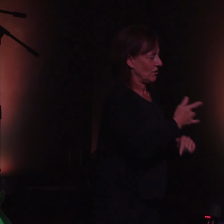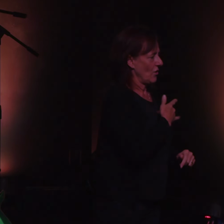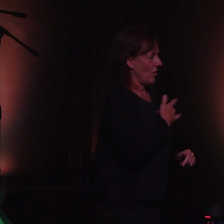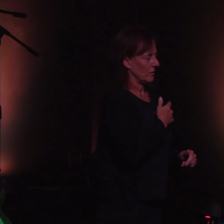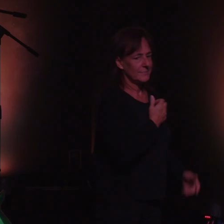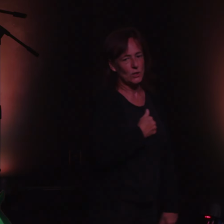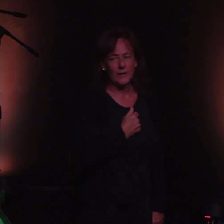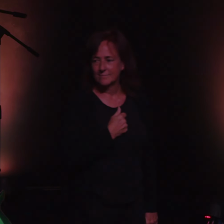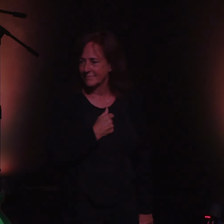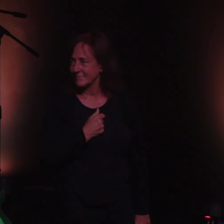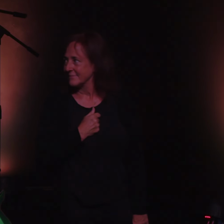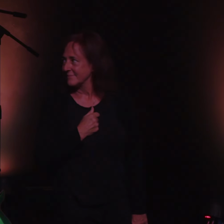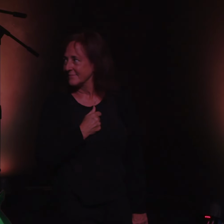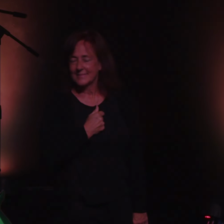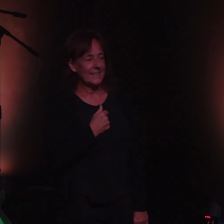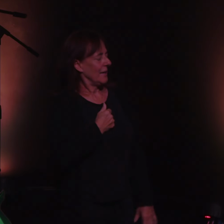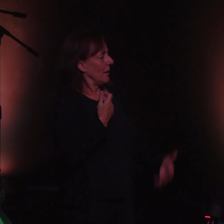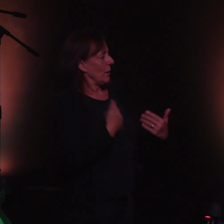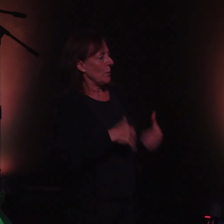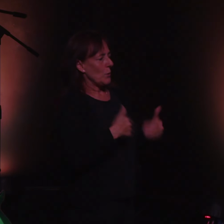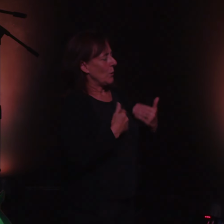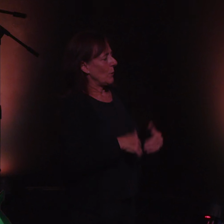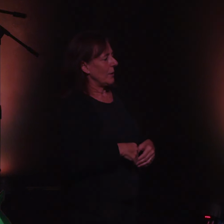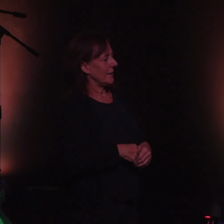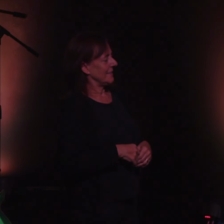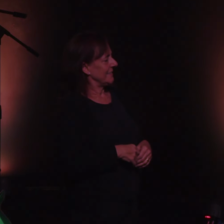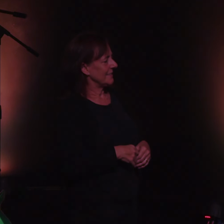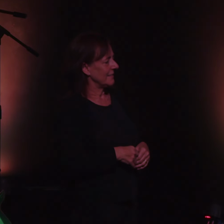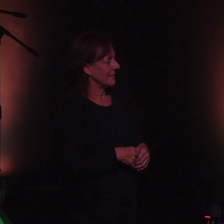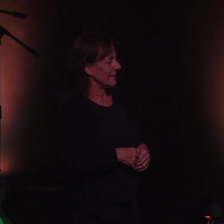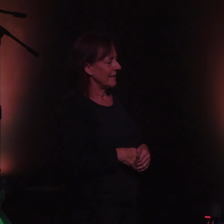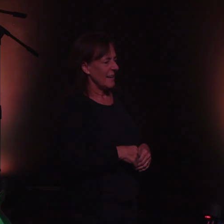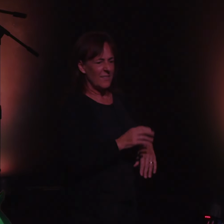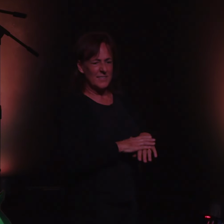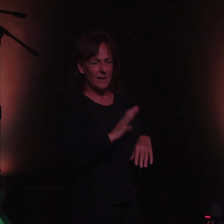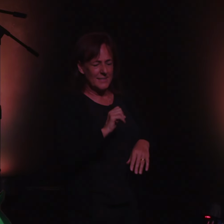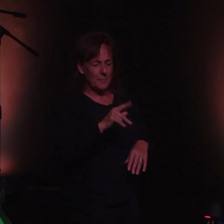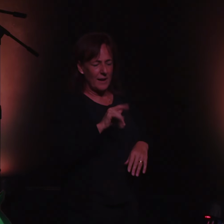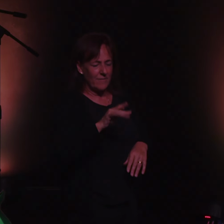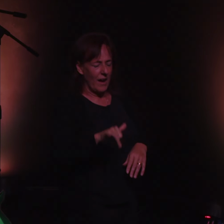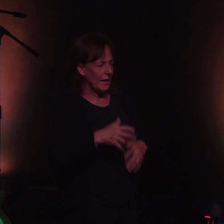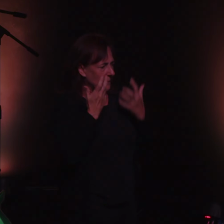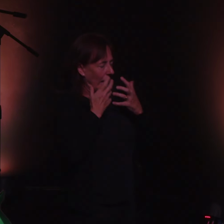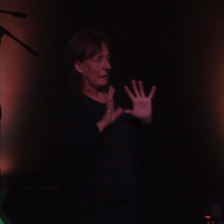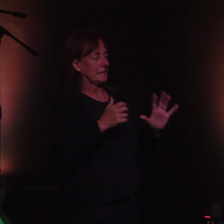I'm sorry. Forgive me for yelling. That's going to peak if you're listening to this on Spotify or whatever.